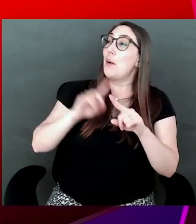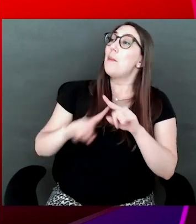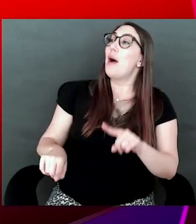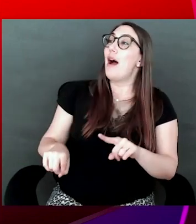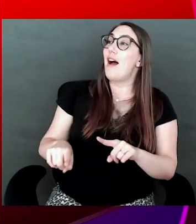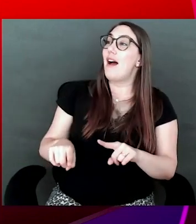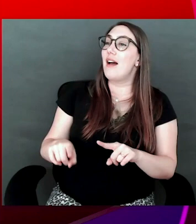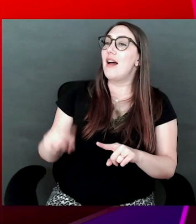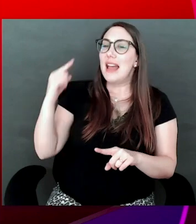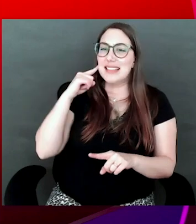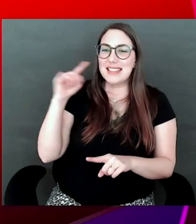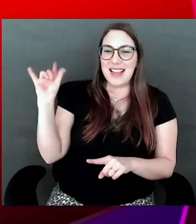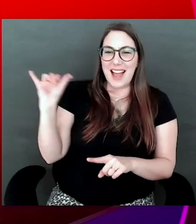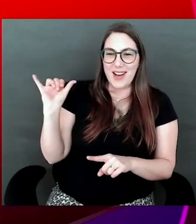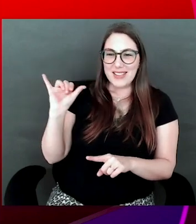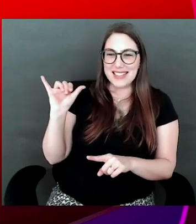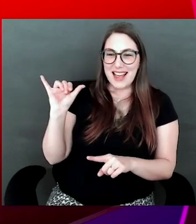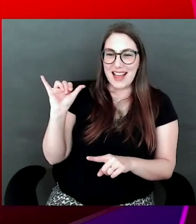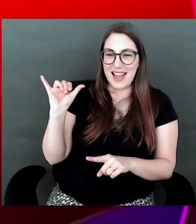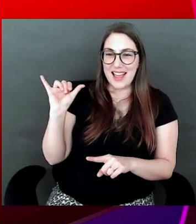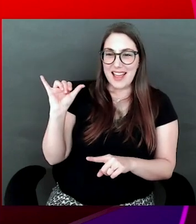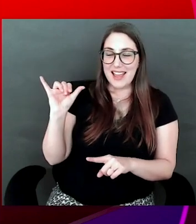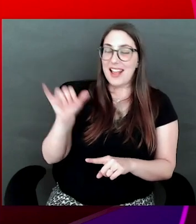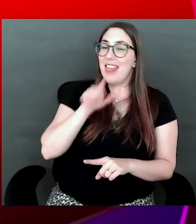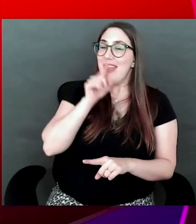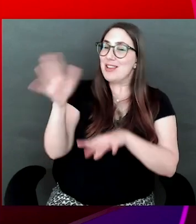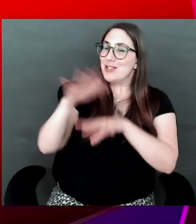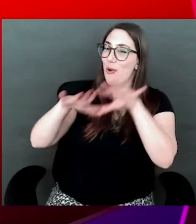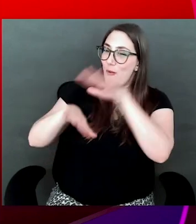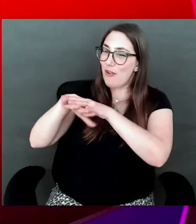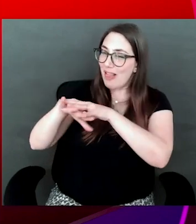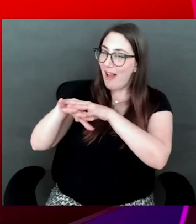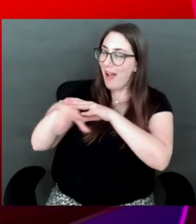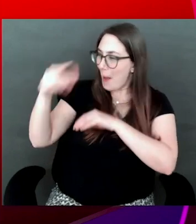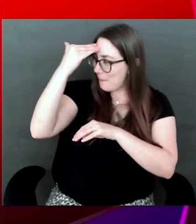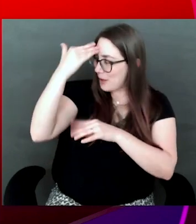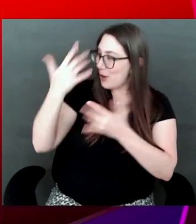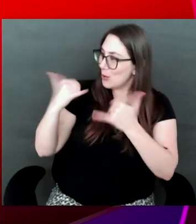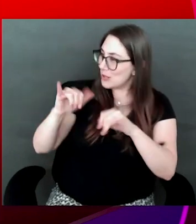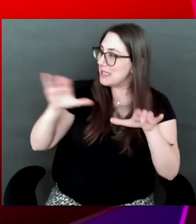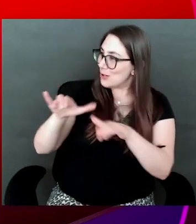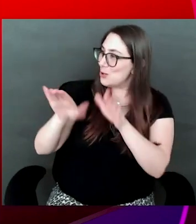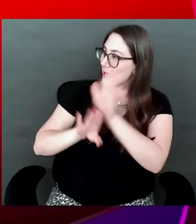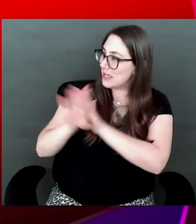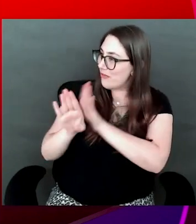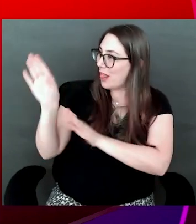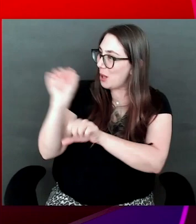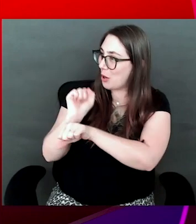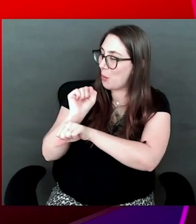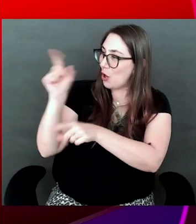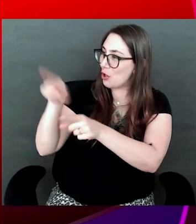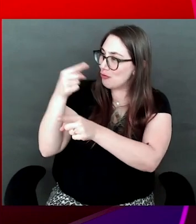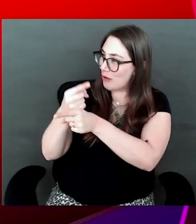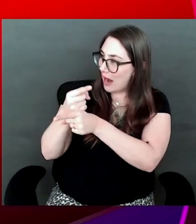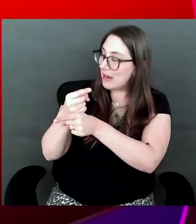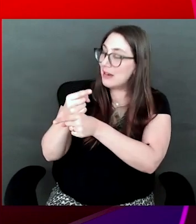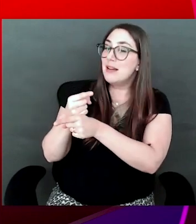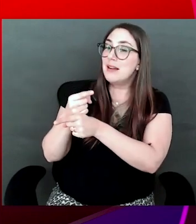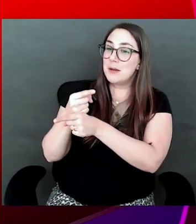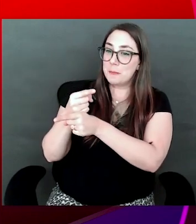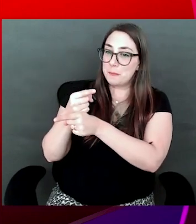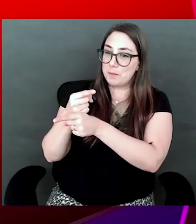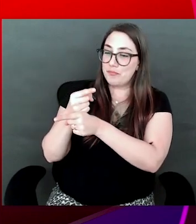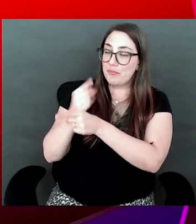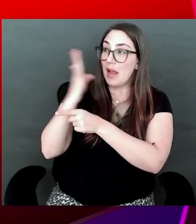it sounds like there is this overlap. You know, we're still doing development work, right? In more of the, I'd say,